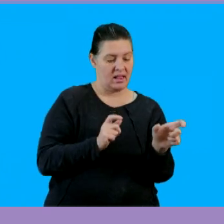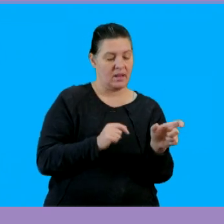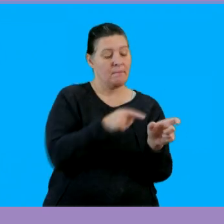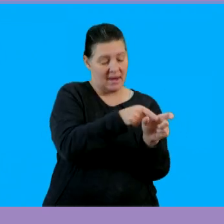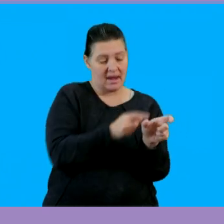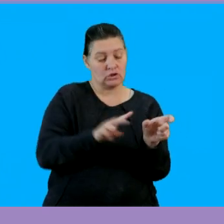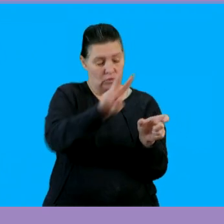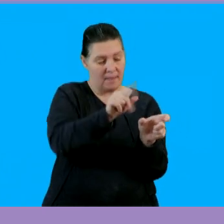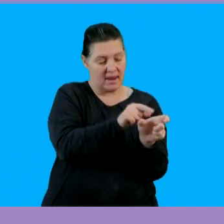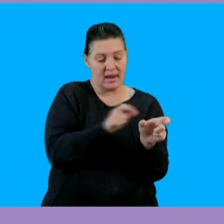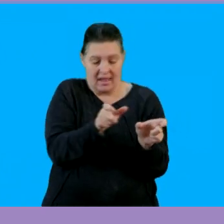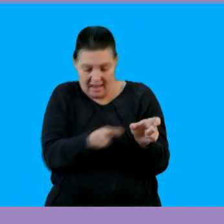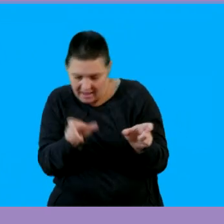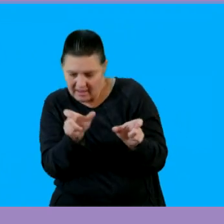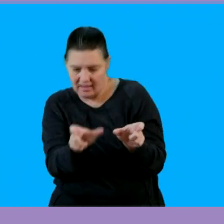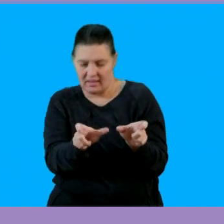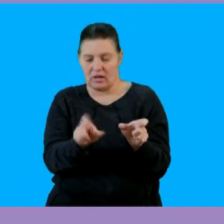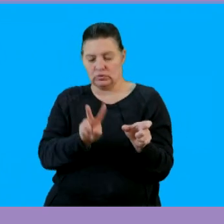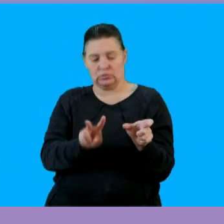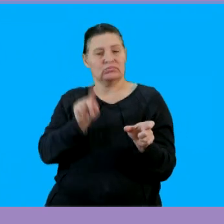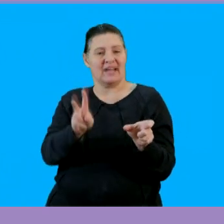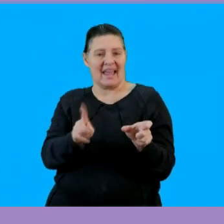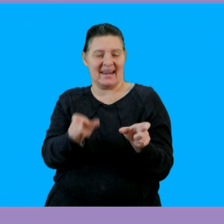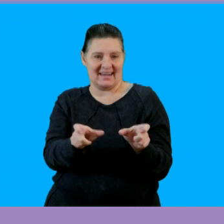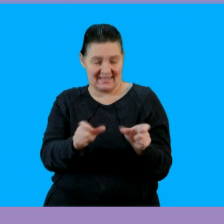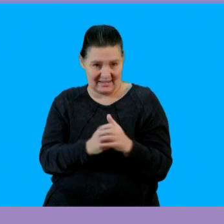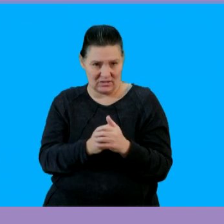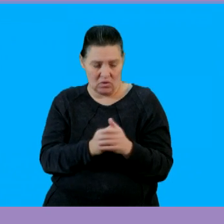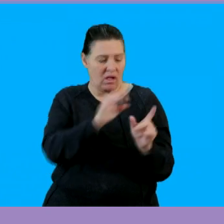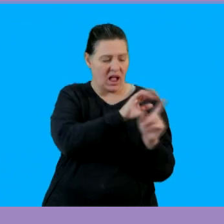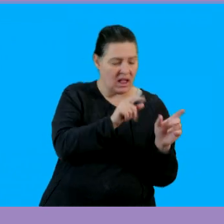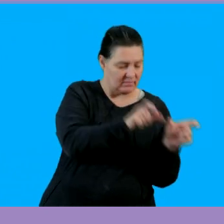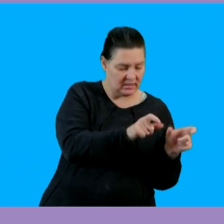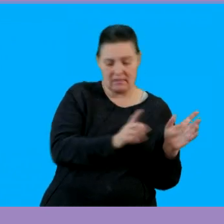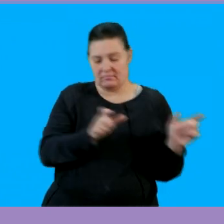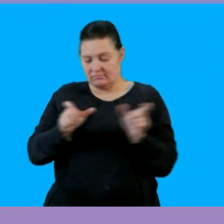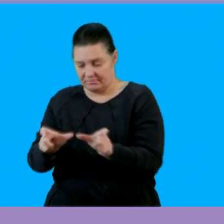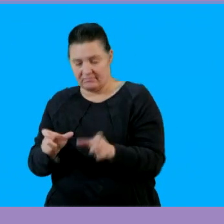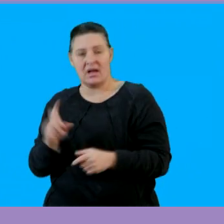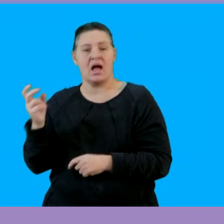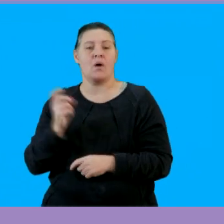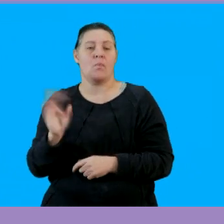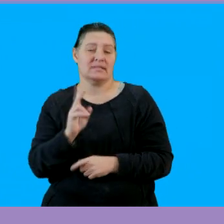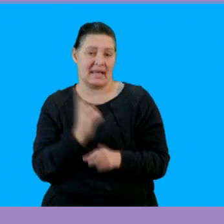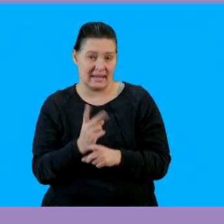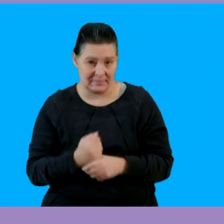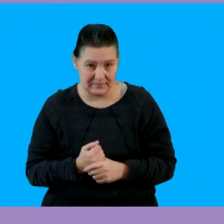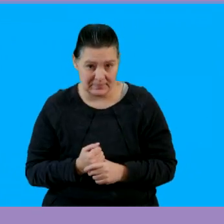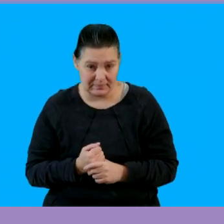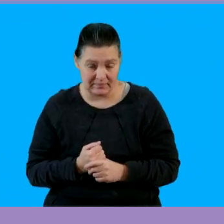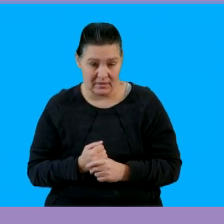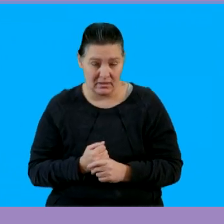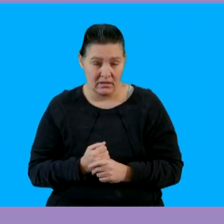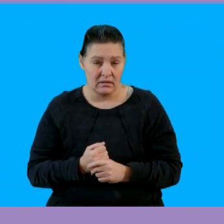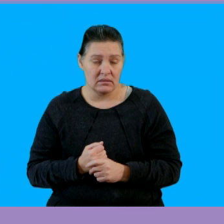twice, since squaring any polynomial means that the polynomial is multiplied by itself once,